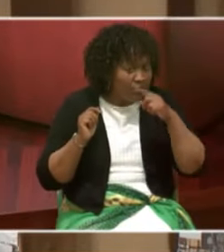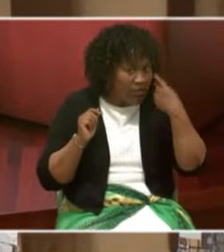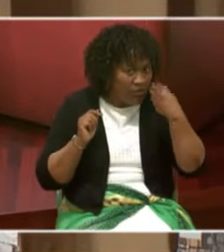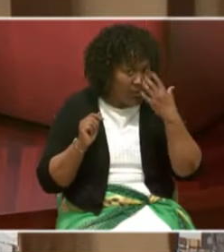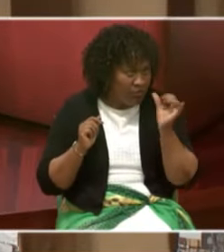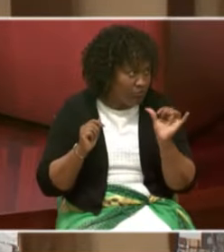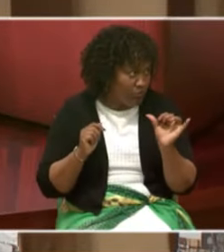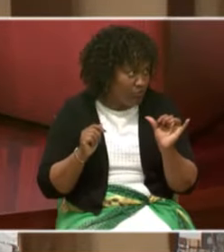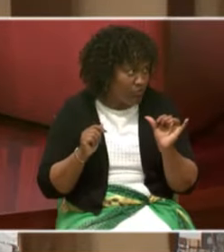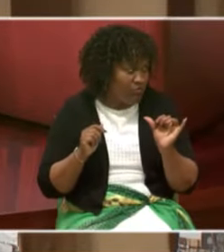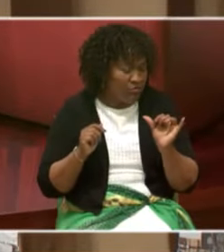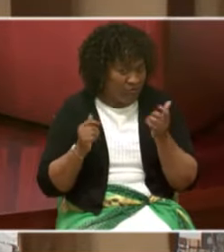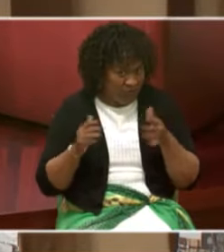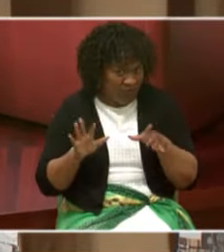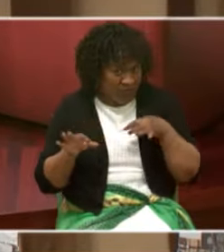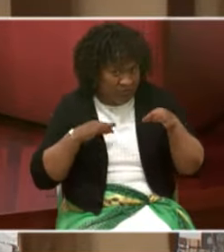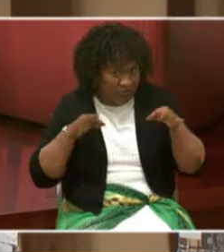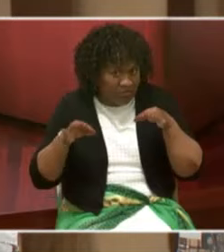to beat us,